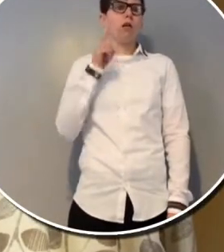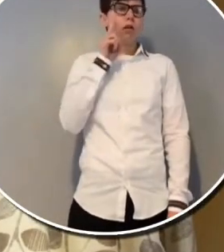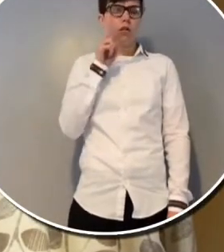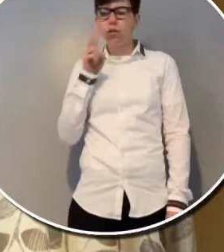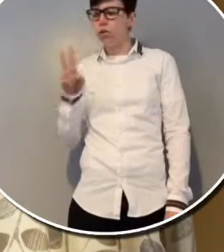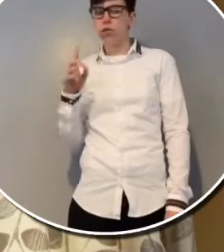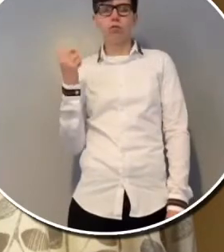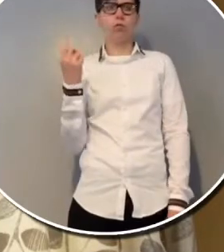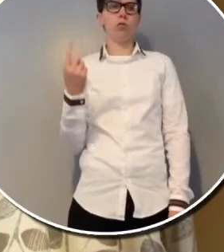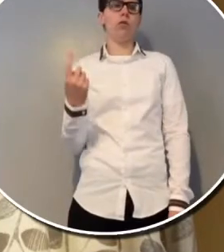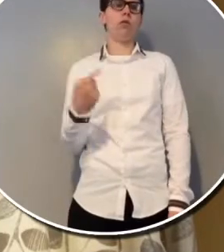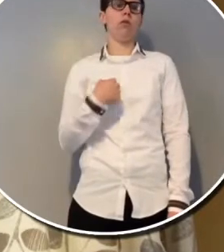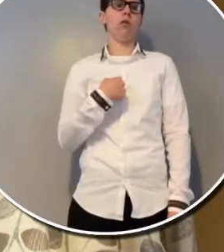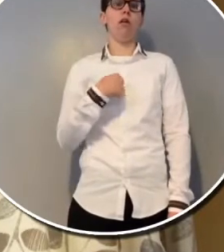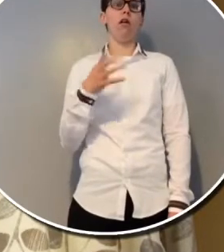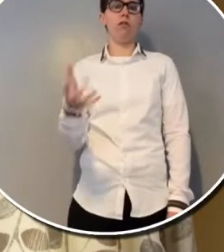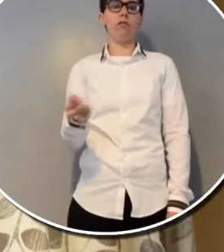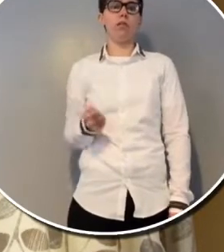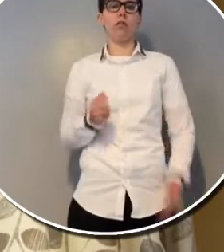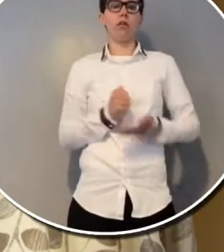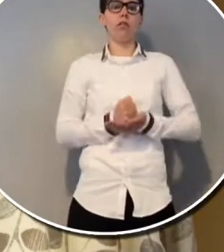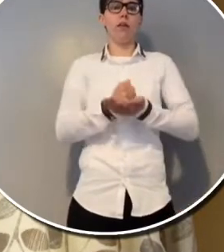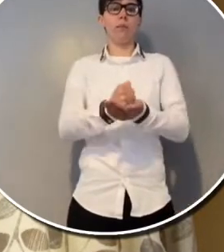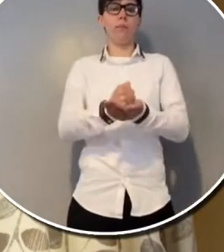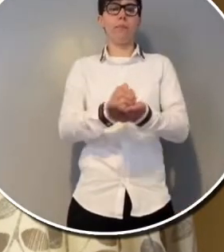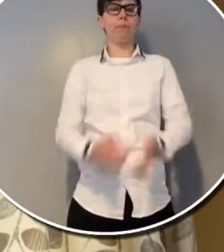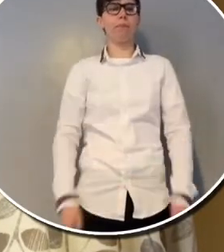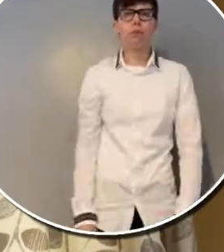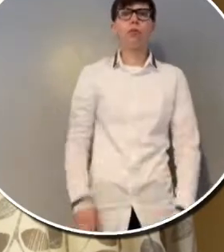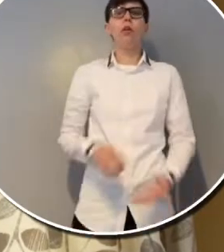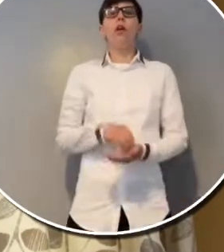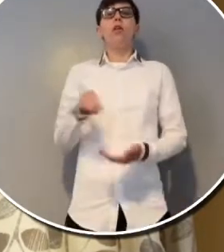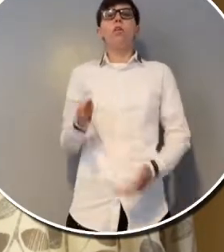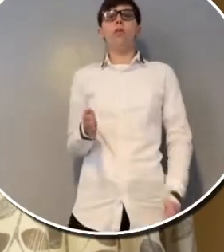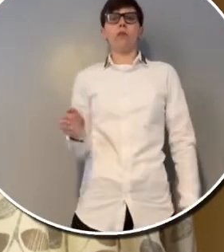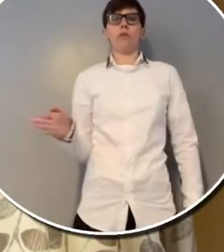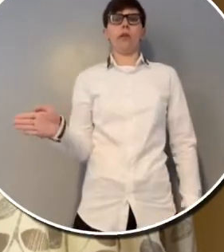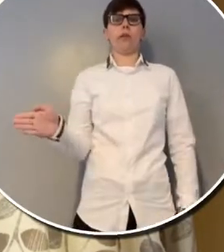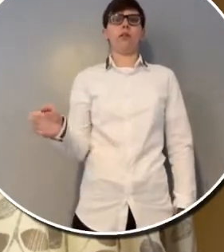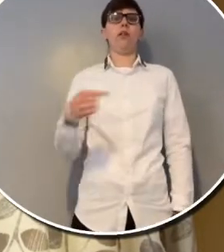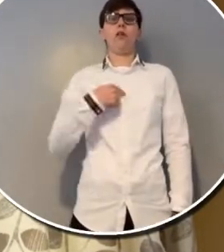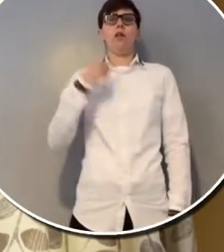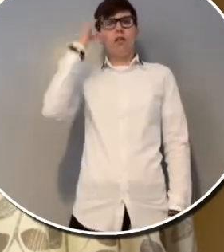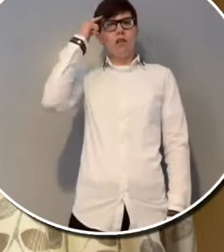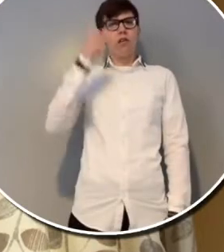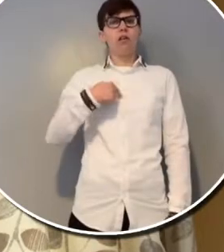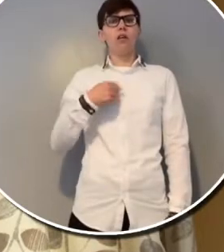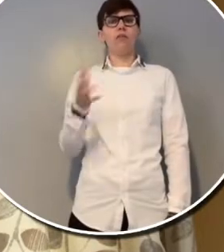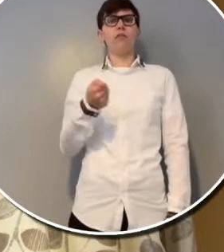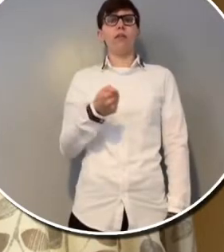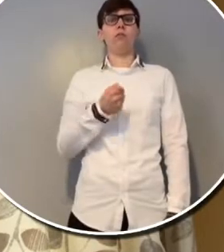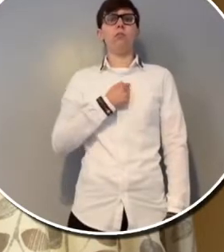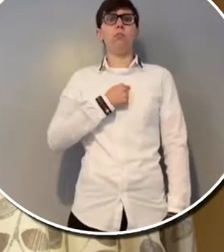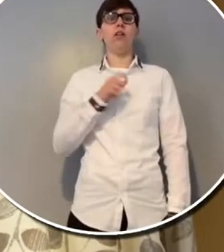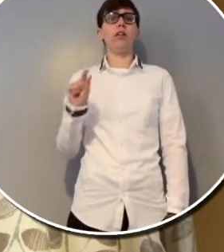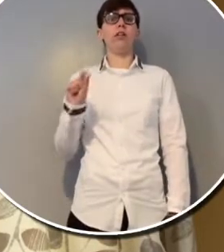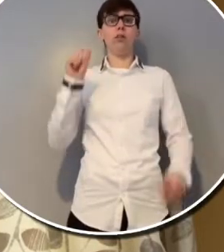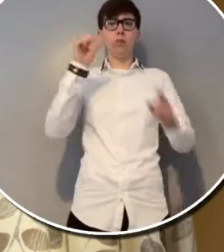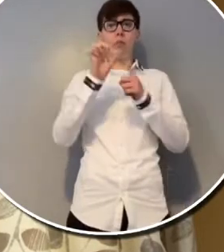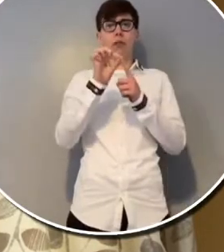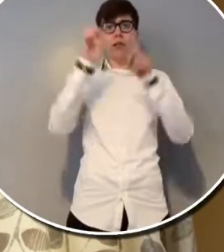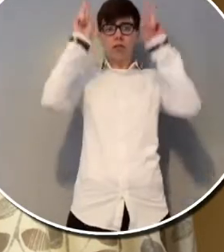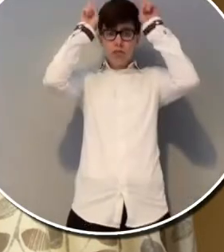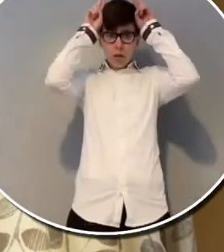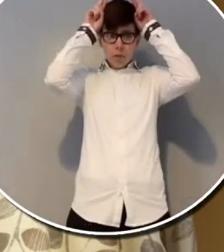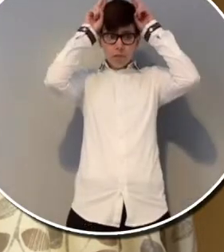my little Peter Rabbit. We're going to call him Peter Rabbit. He's a very small rabbit, isn't he? He's going to help us with a song that